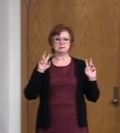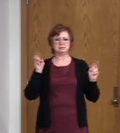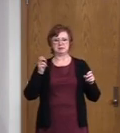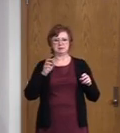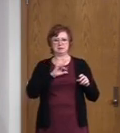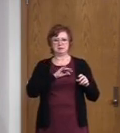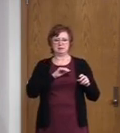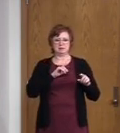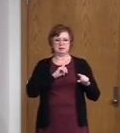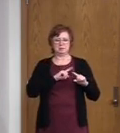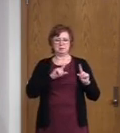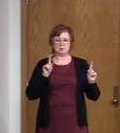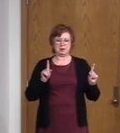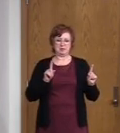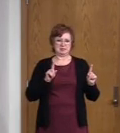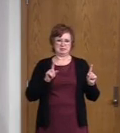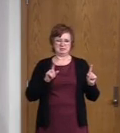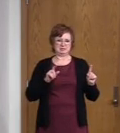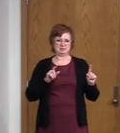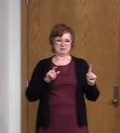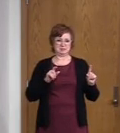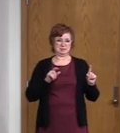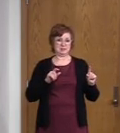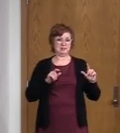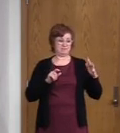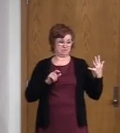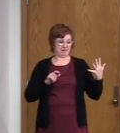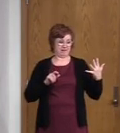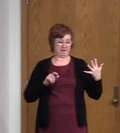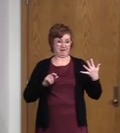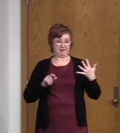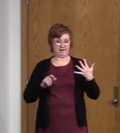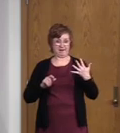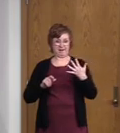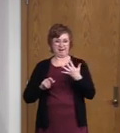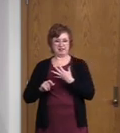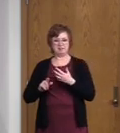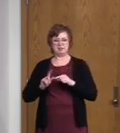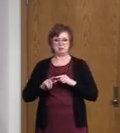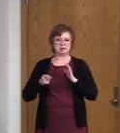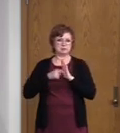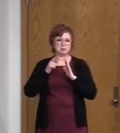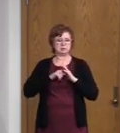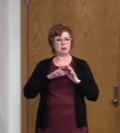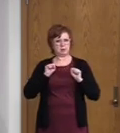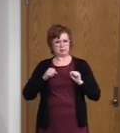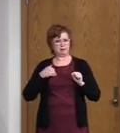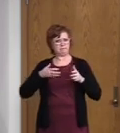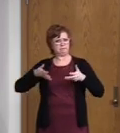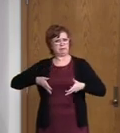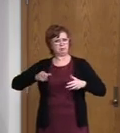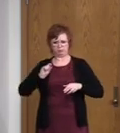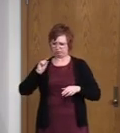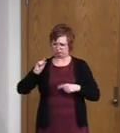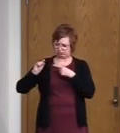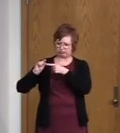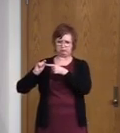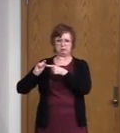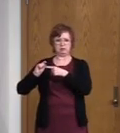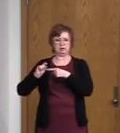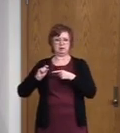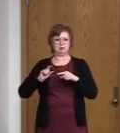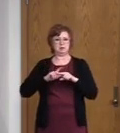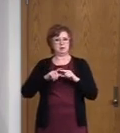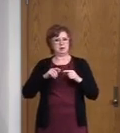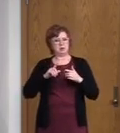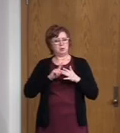we had done our scheduling on that. Now with the 6 dose and not being consistent all of the time, it's going to create some challenges as far as scheduling